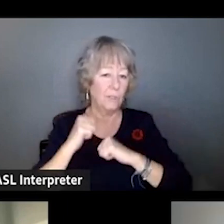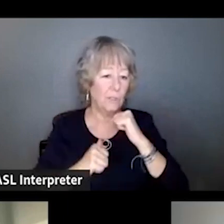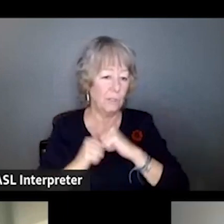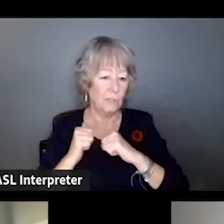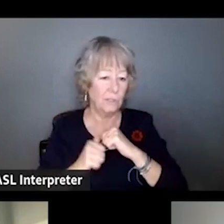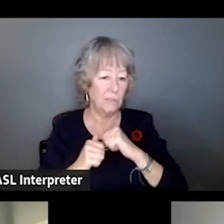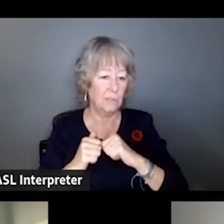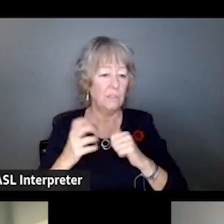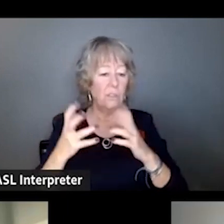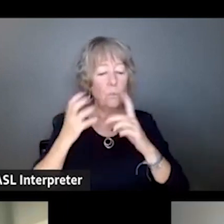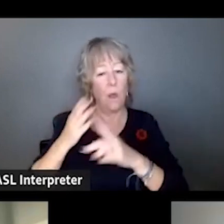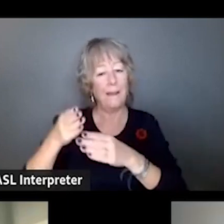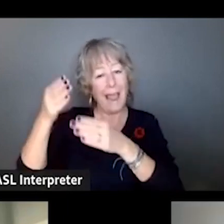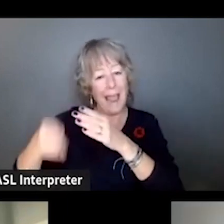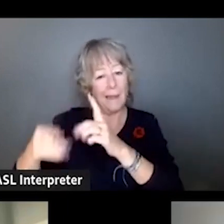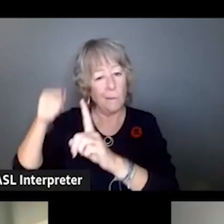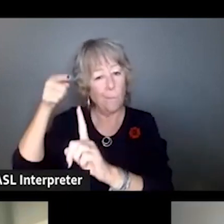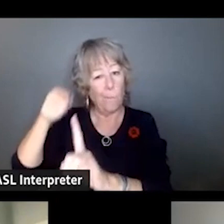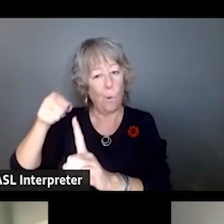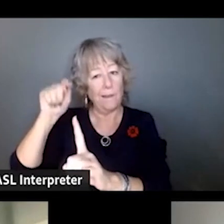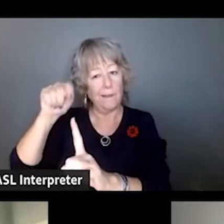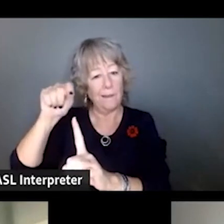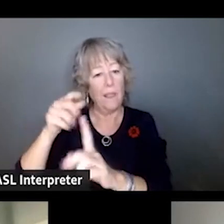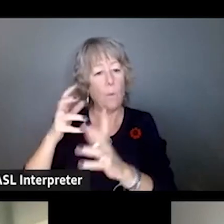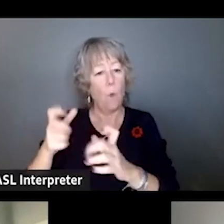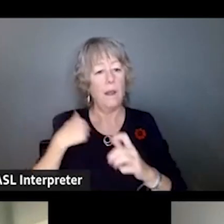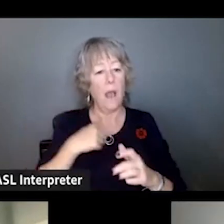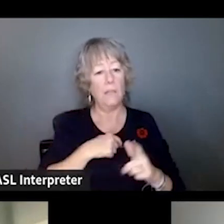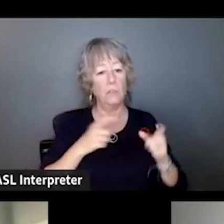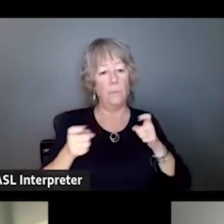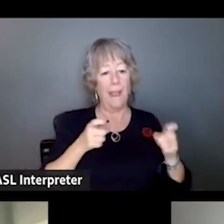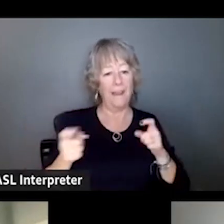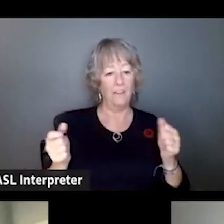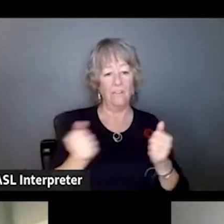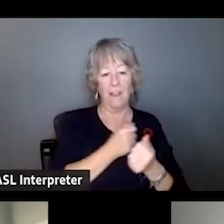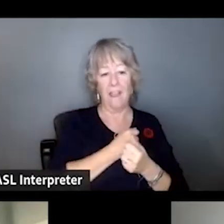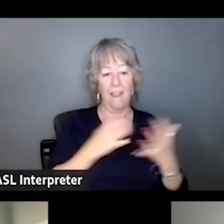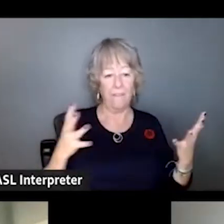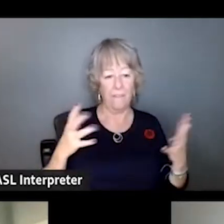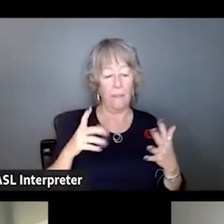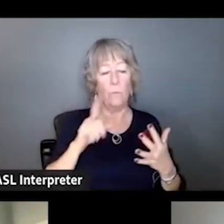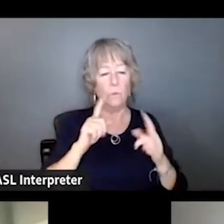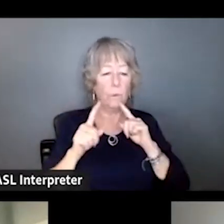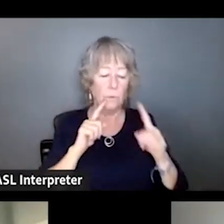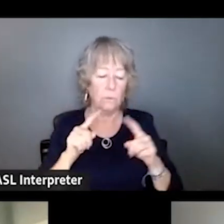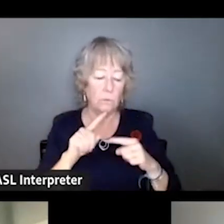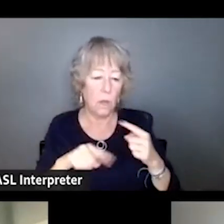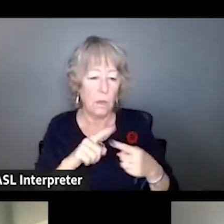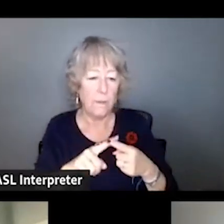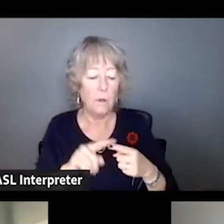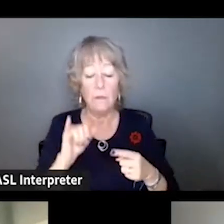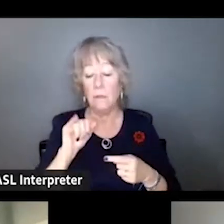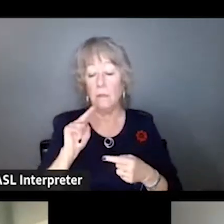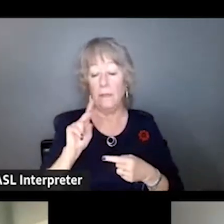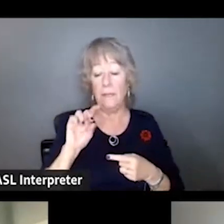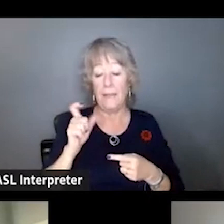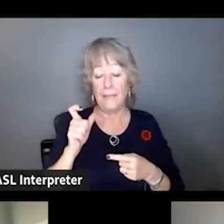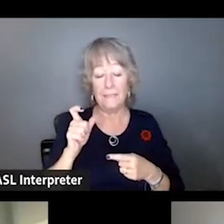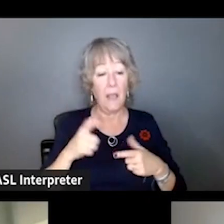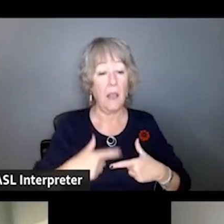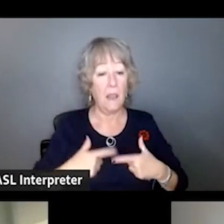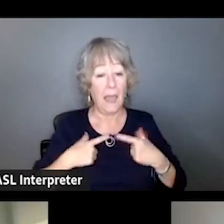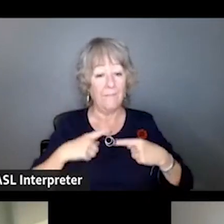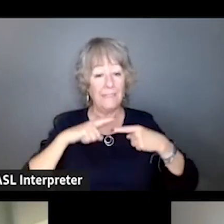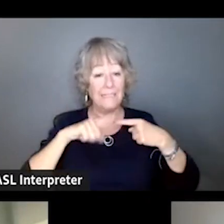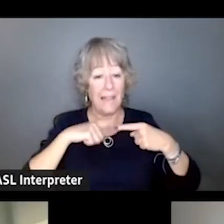need an endpoint. They want us to, manage everything, which we're going to talk about, which is the index lifecycle as well